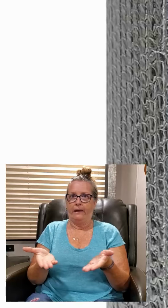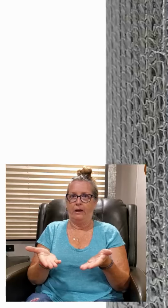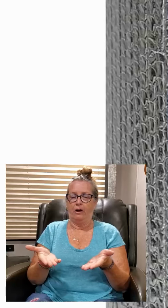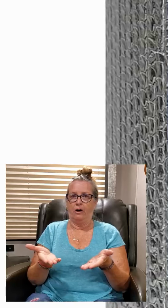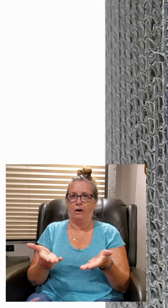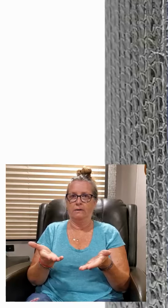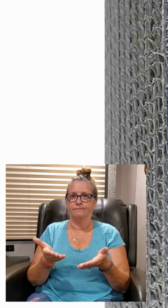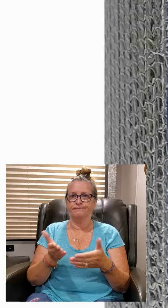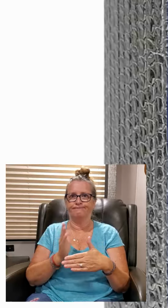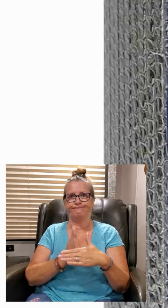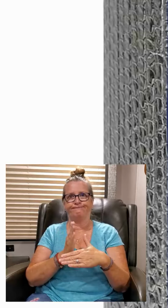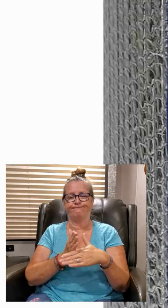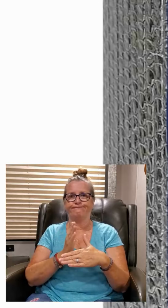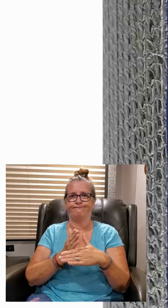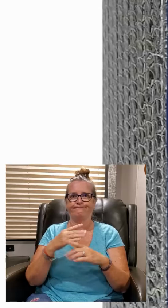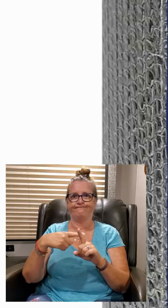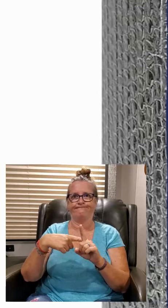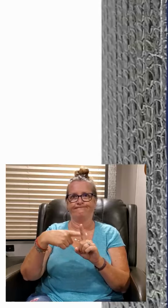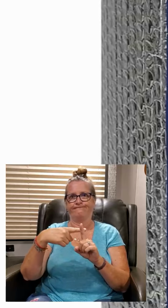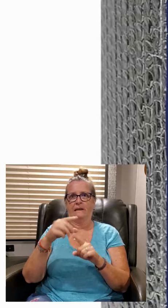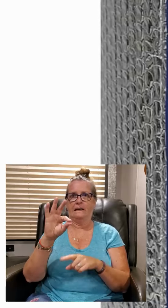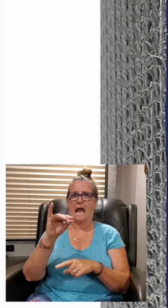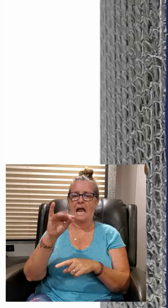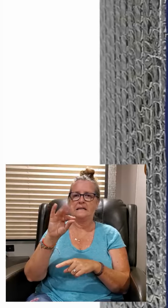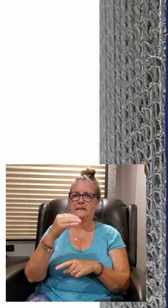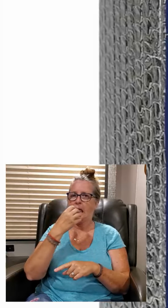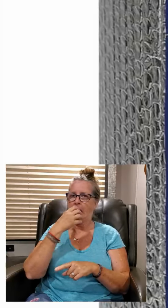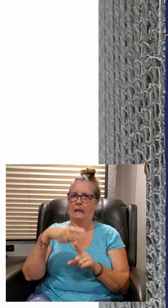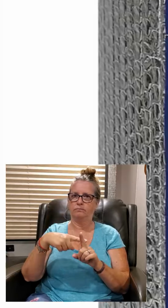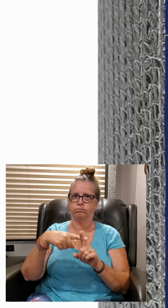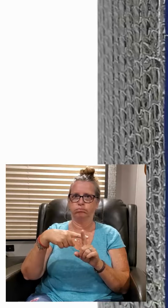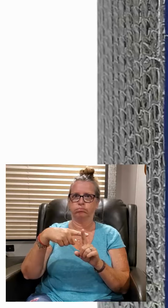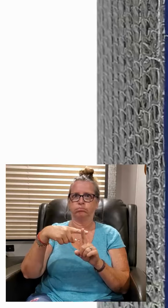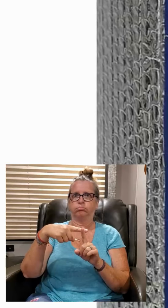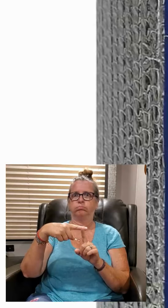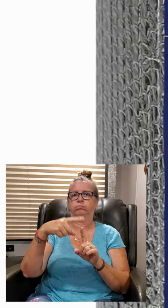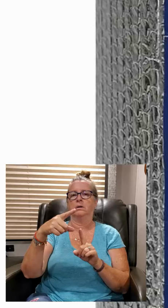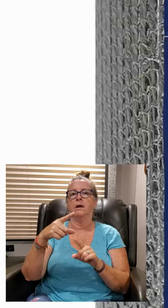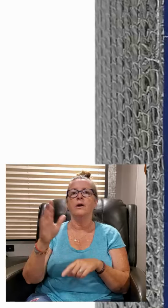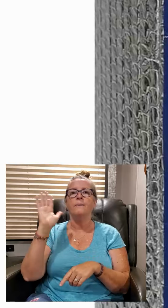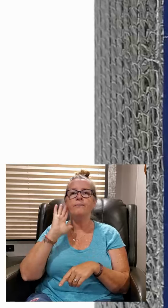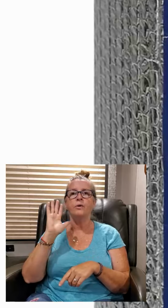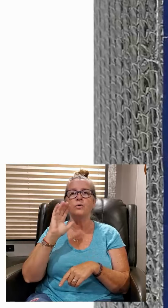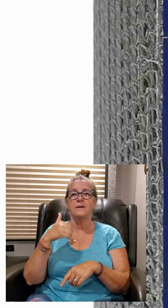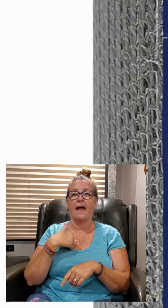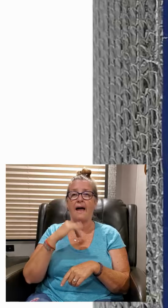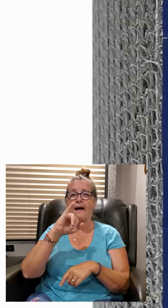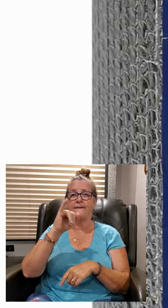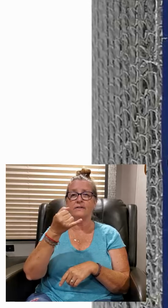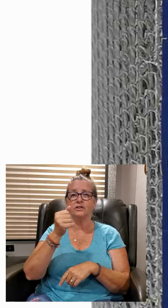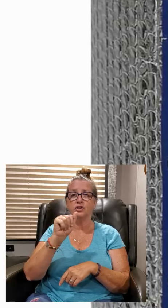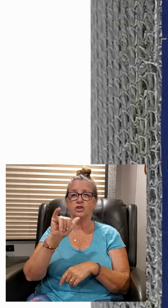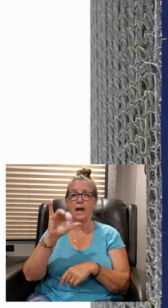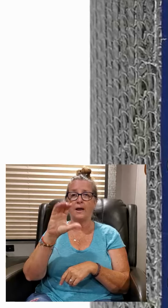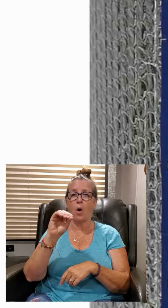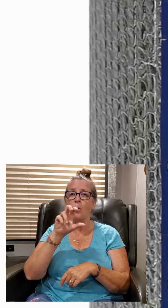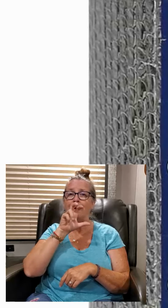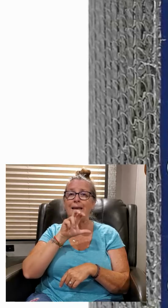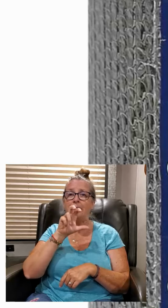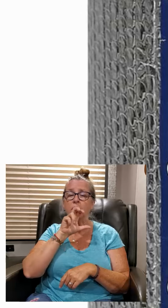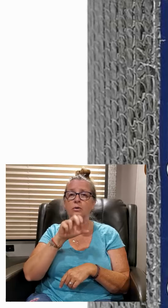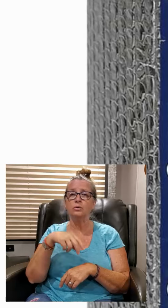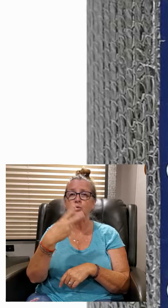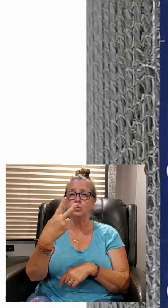We're in the mid 90s and it's going up. We used to have a Jayco Eagle that had two